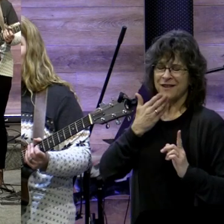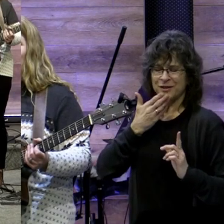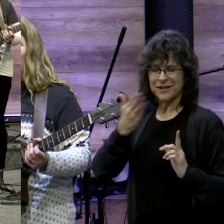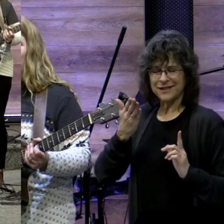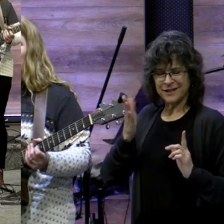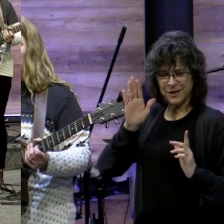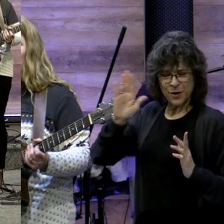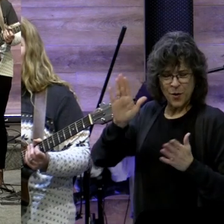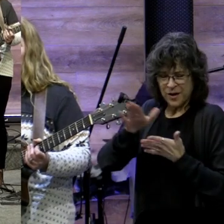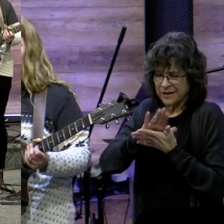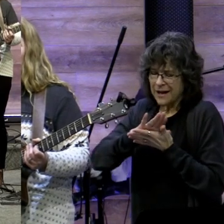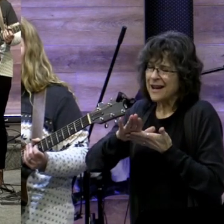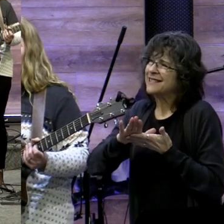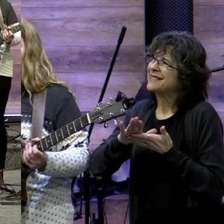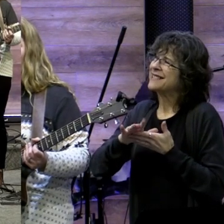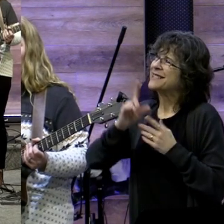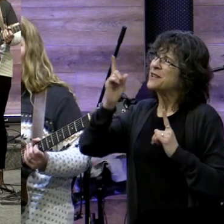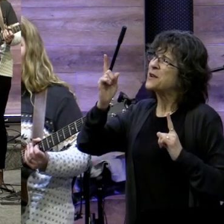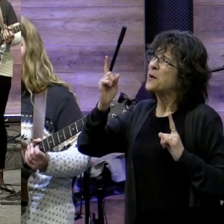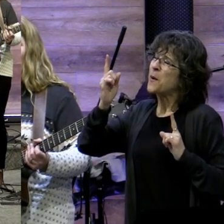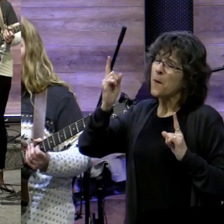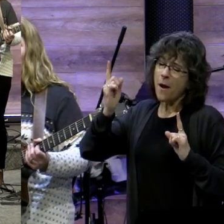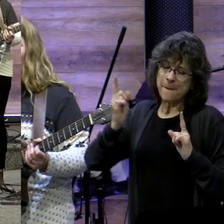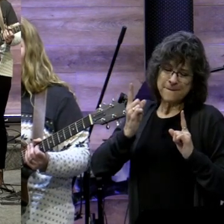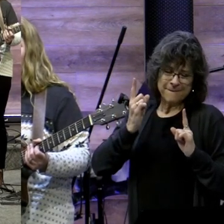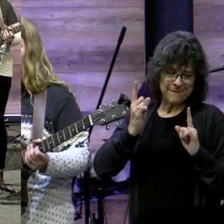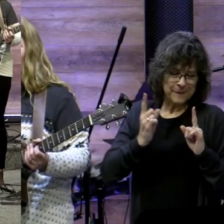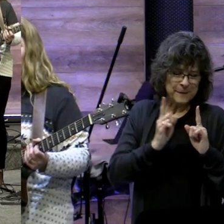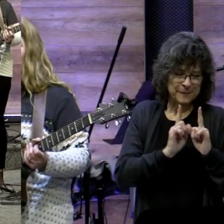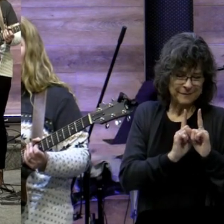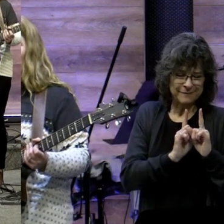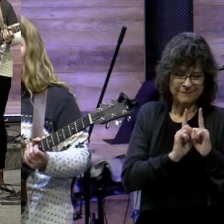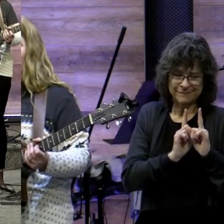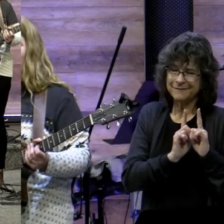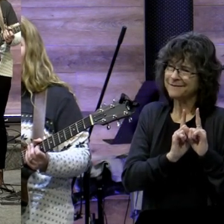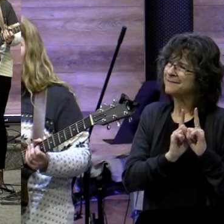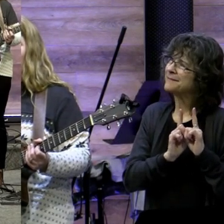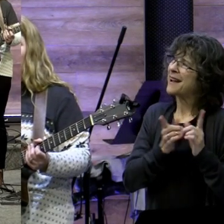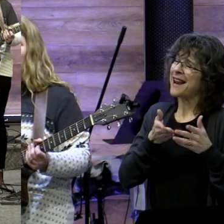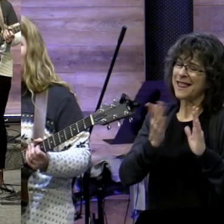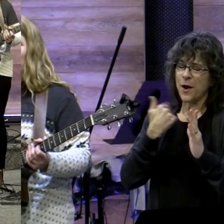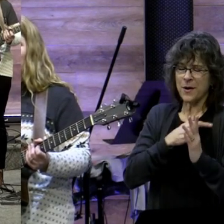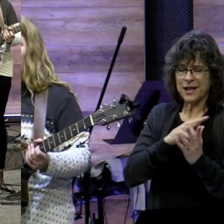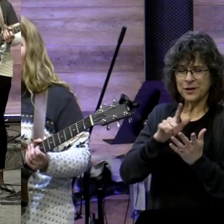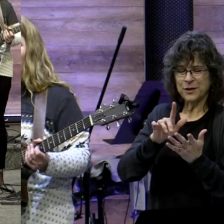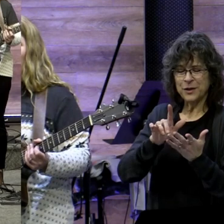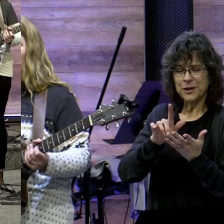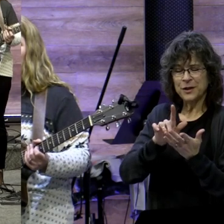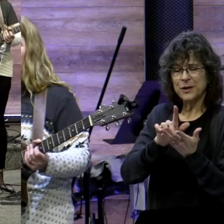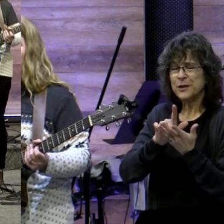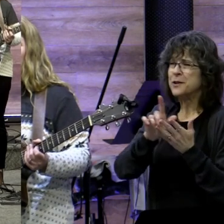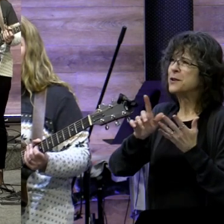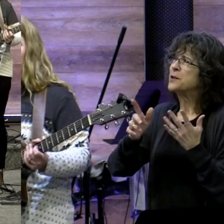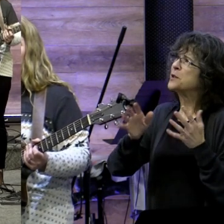in your goodness, you pursued us and you made a way through Christ that we could be reconciled to our Father.